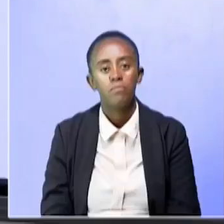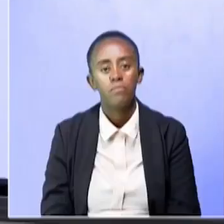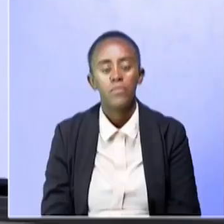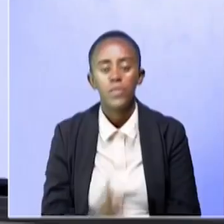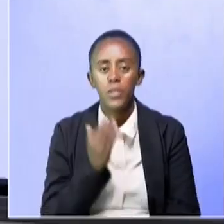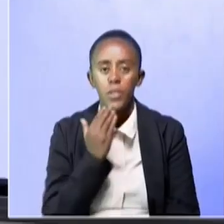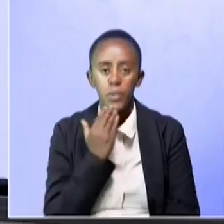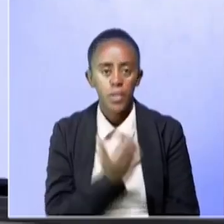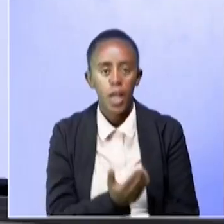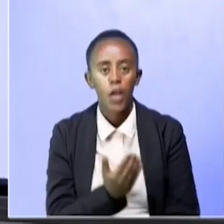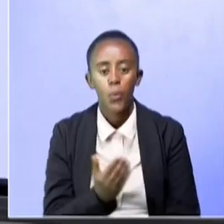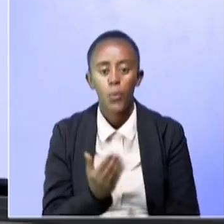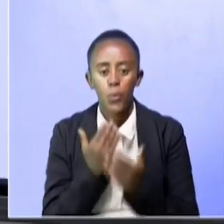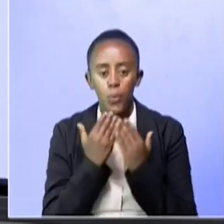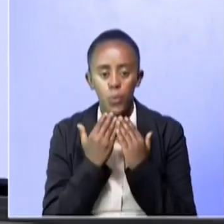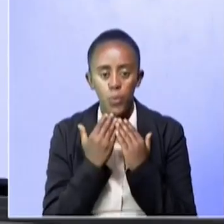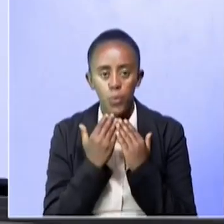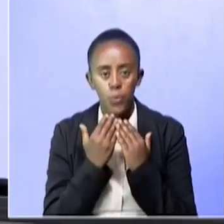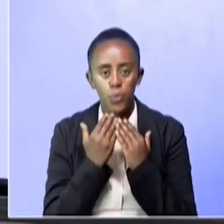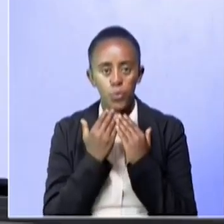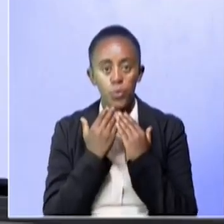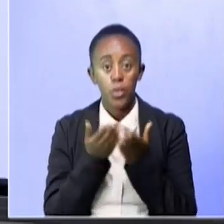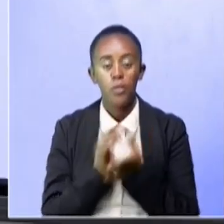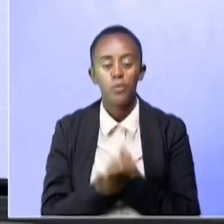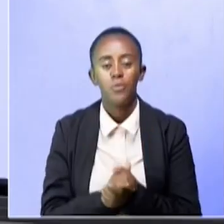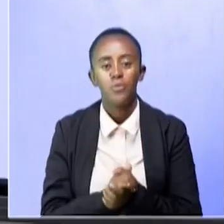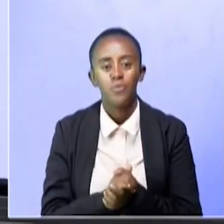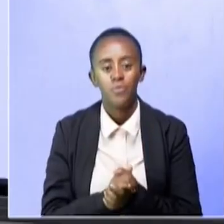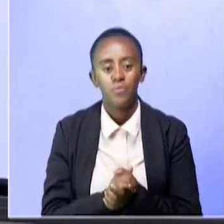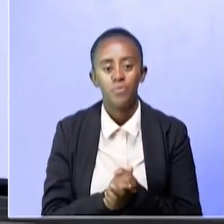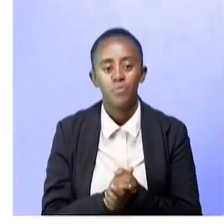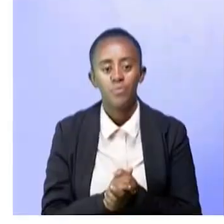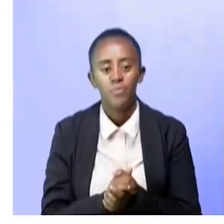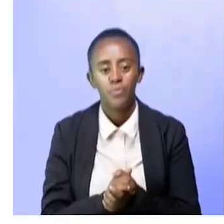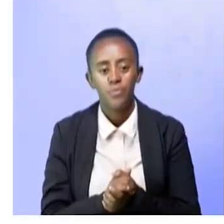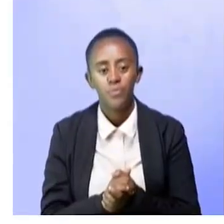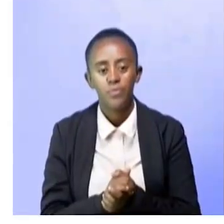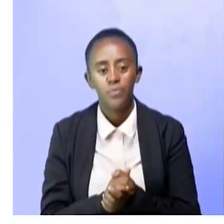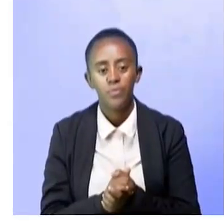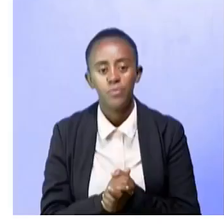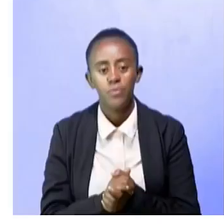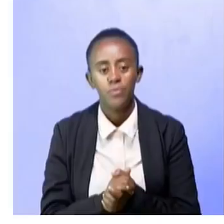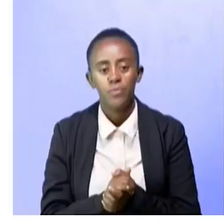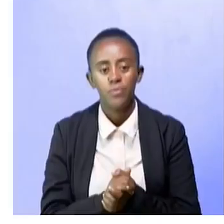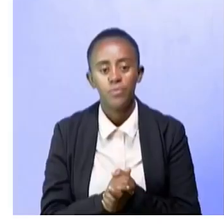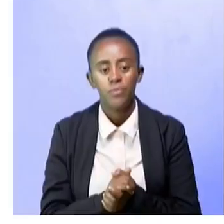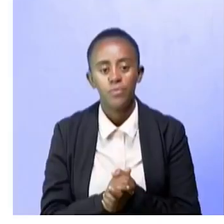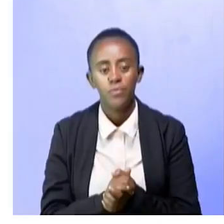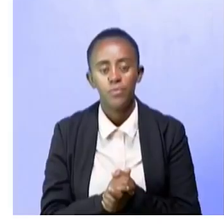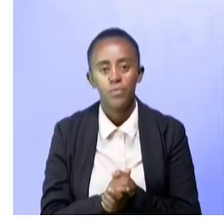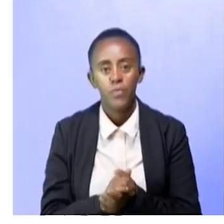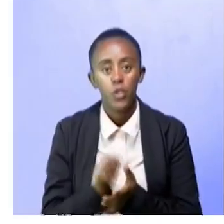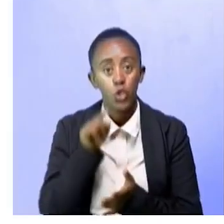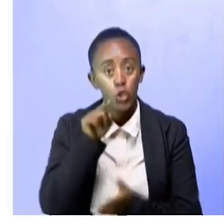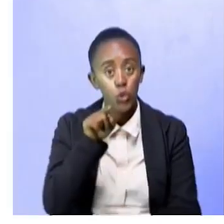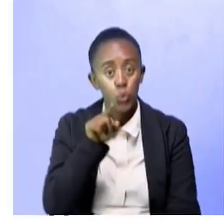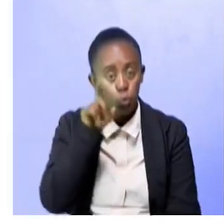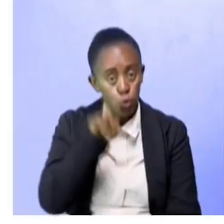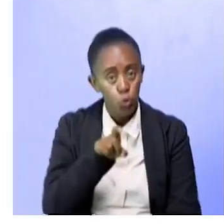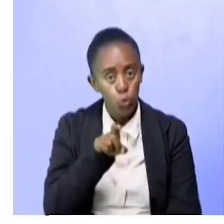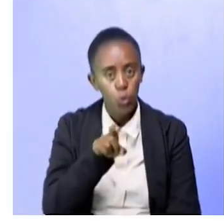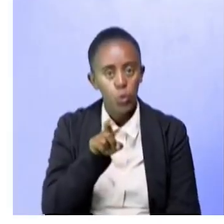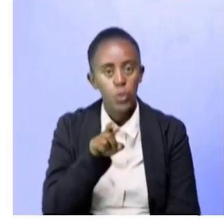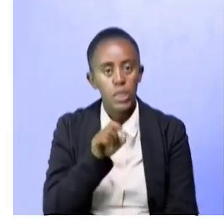Thanks so much. Temporary. Yeah. You should keep